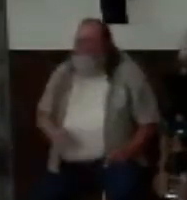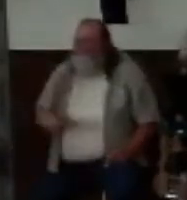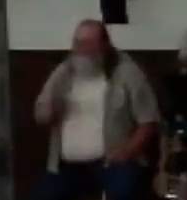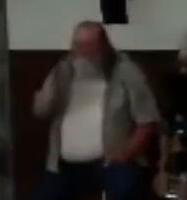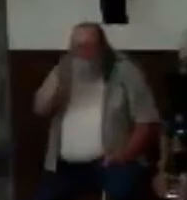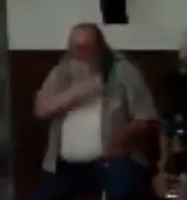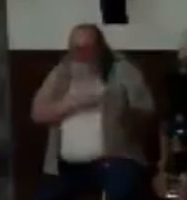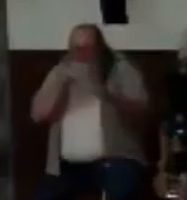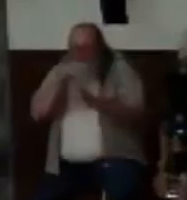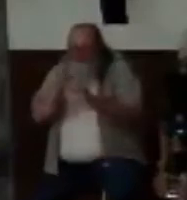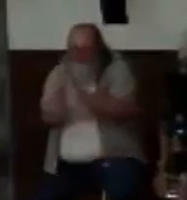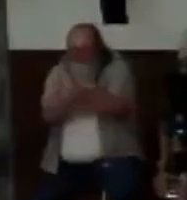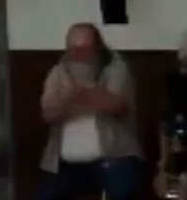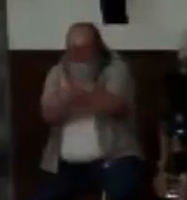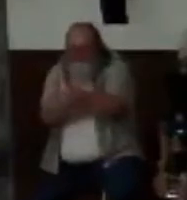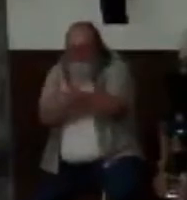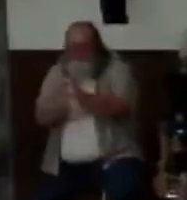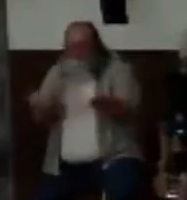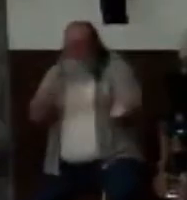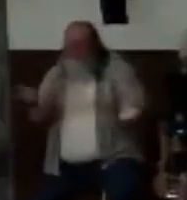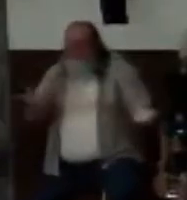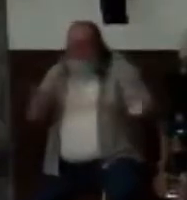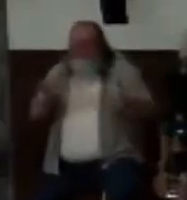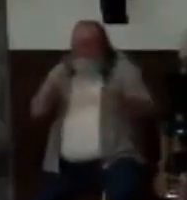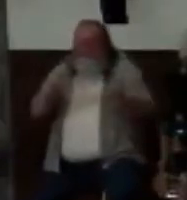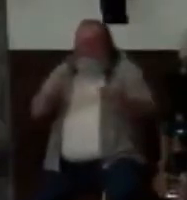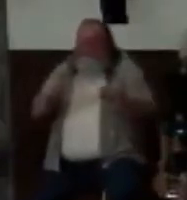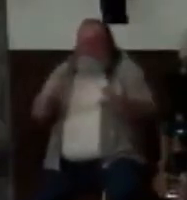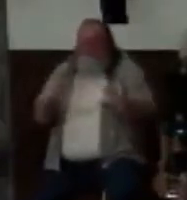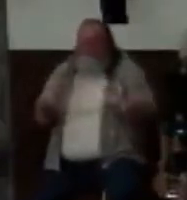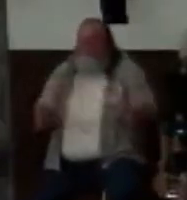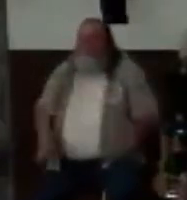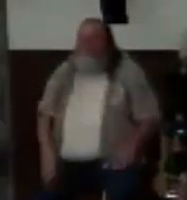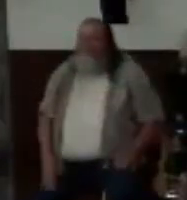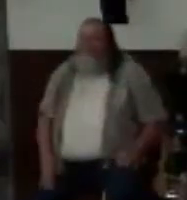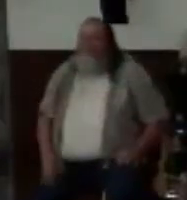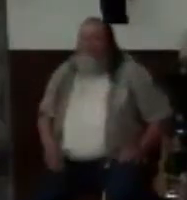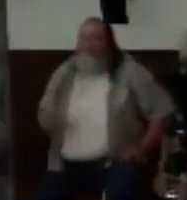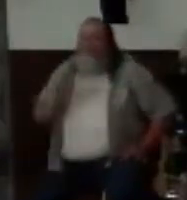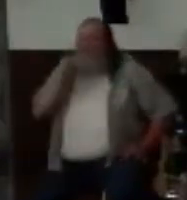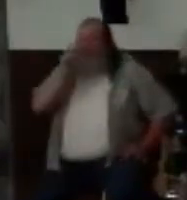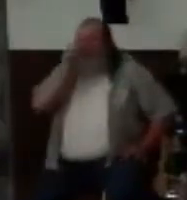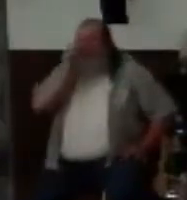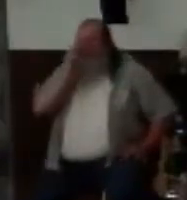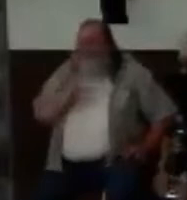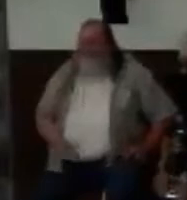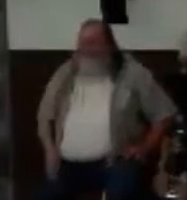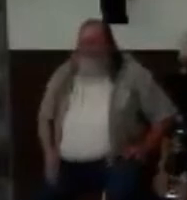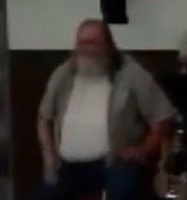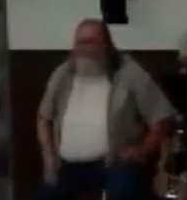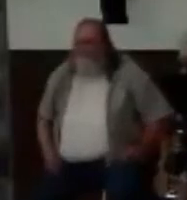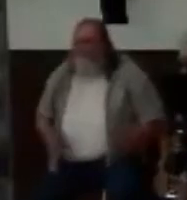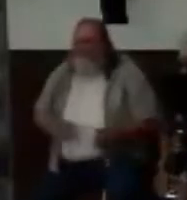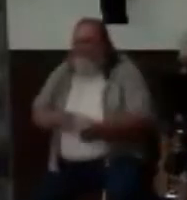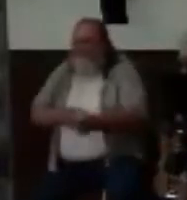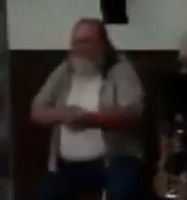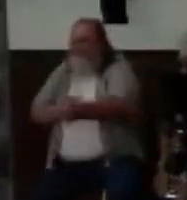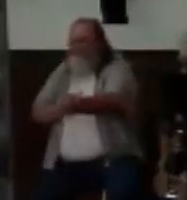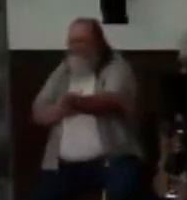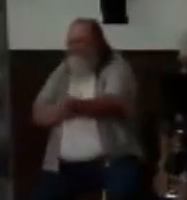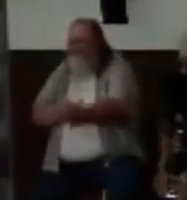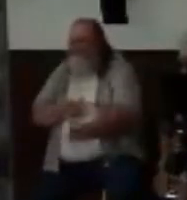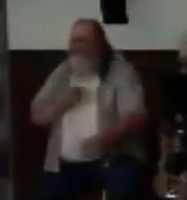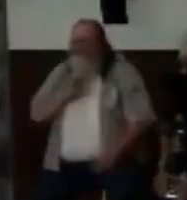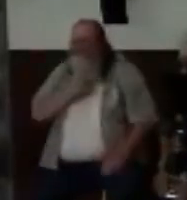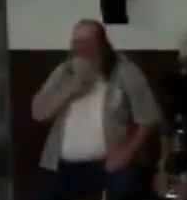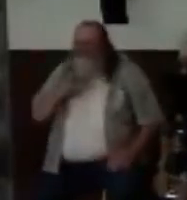him. When the temple guards returned without having arrested Jesus, the leading priests and Pharisees demanded, "Why didn't